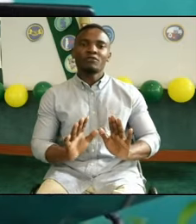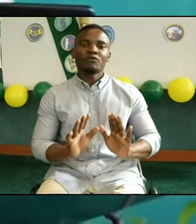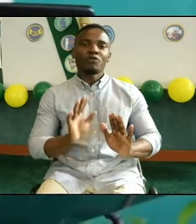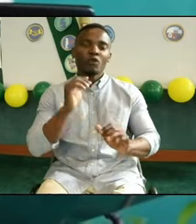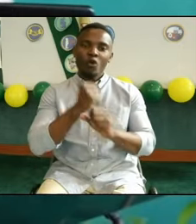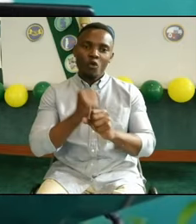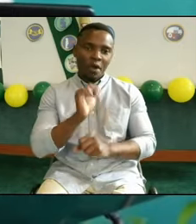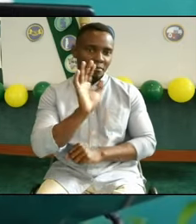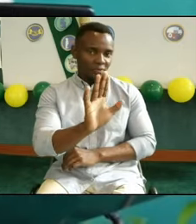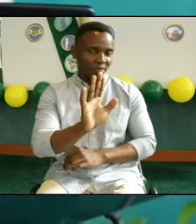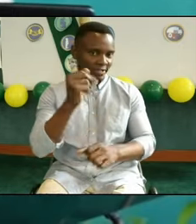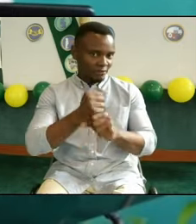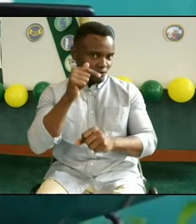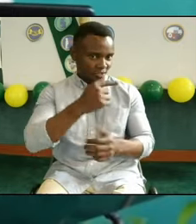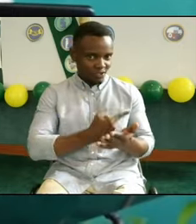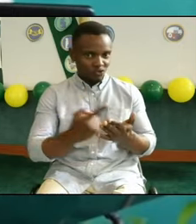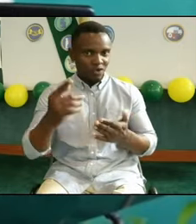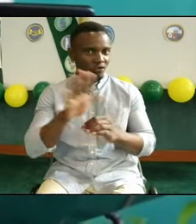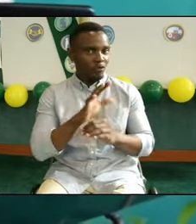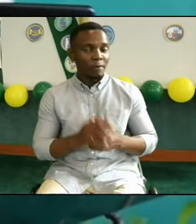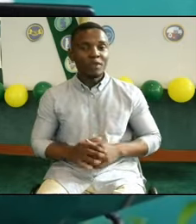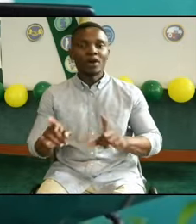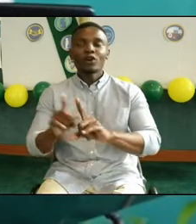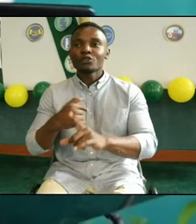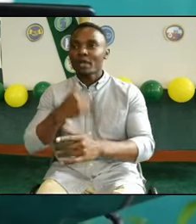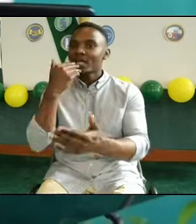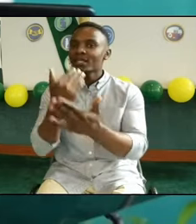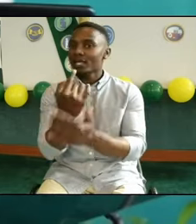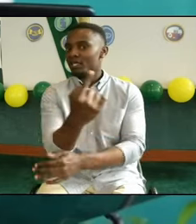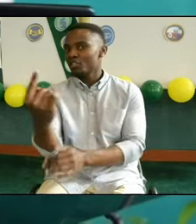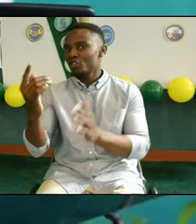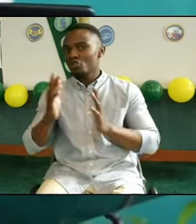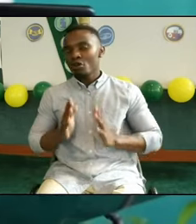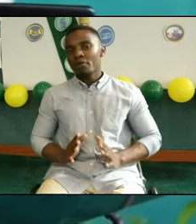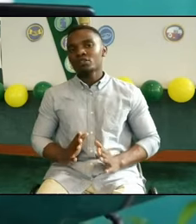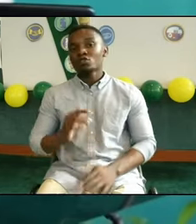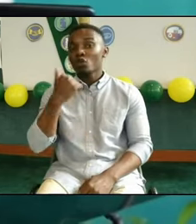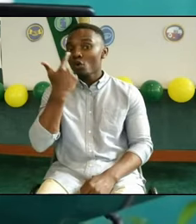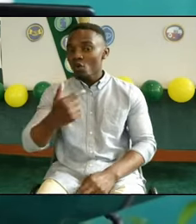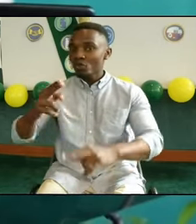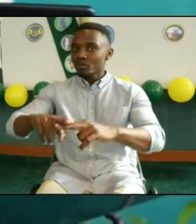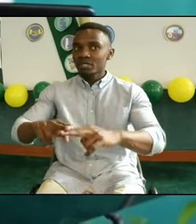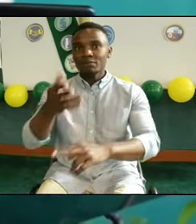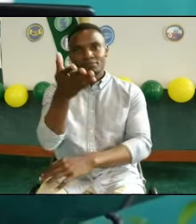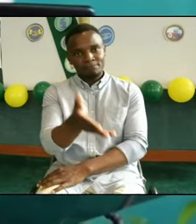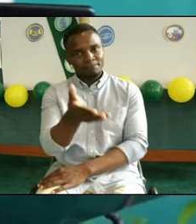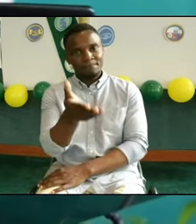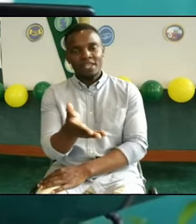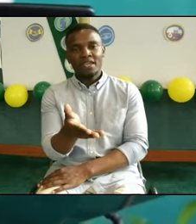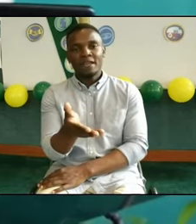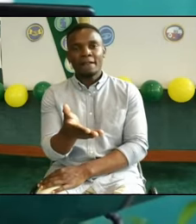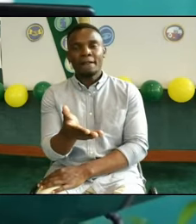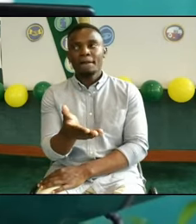this particular week. And then I want to thank each and every one of you who sat before the screens